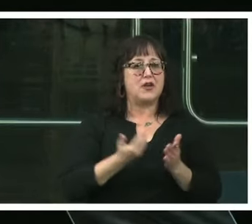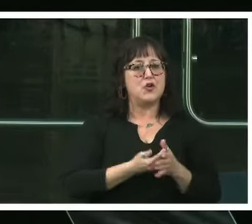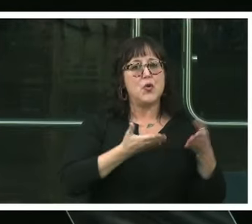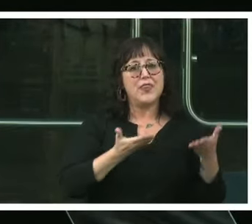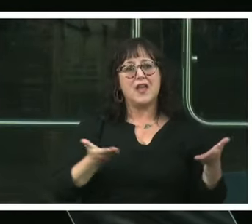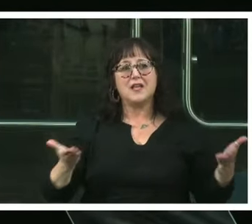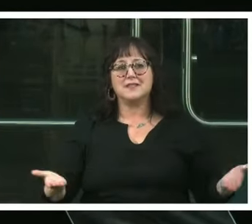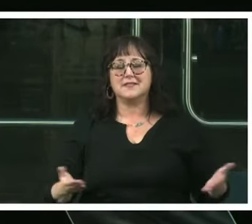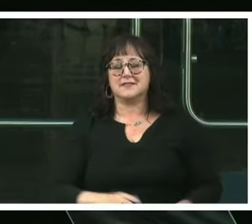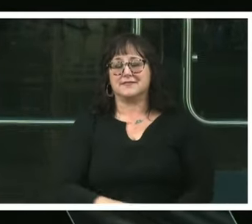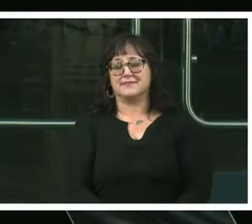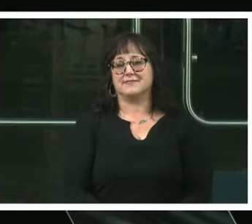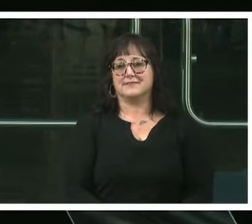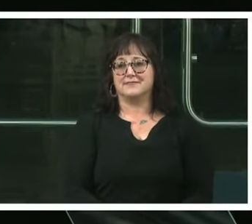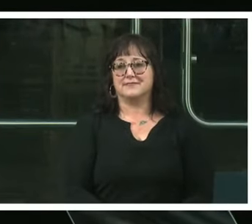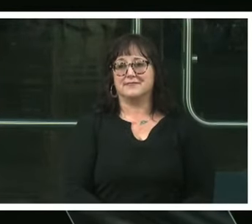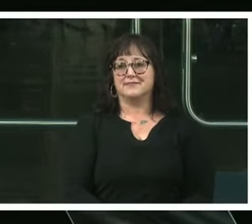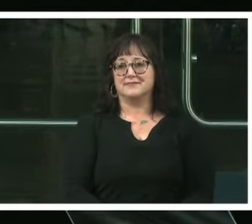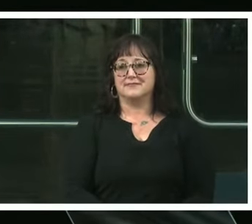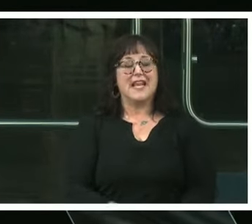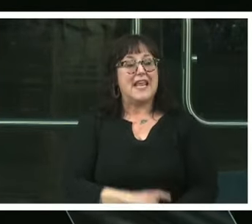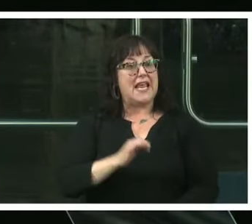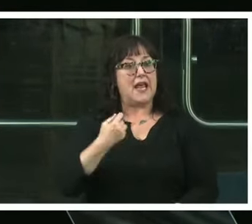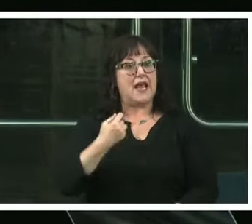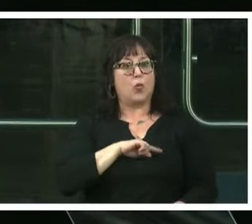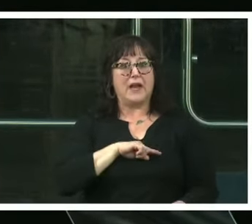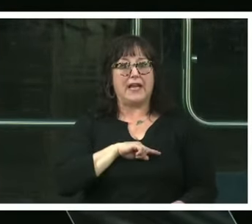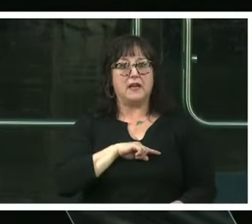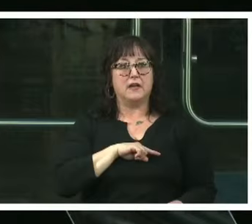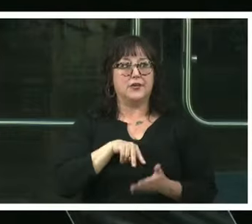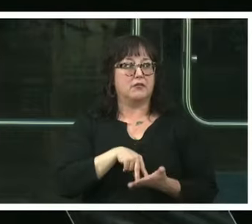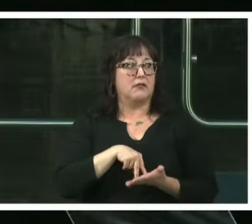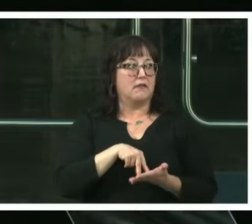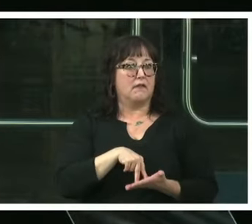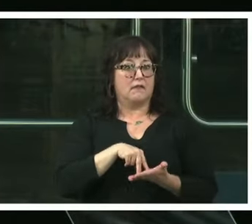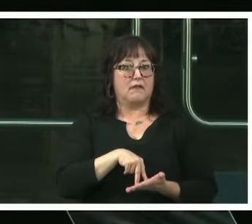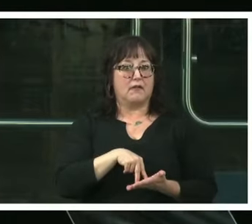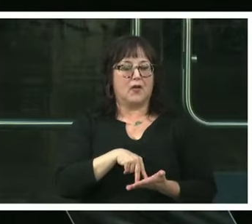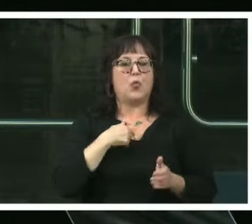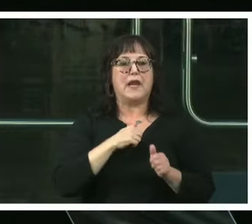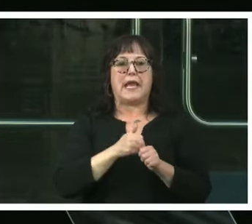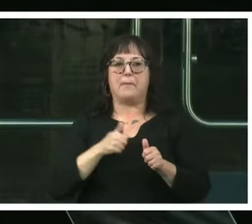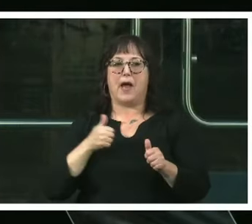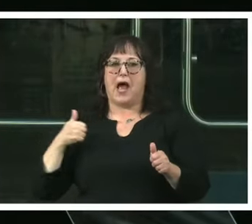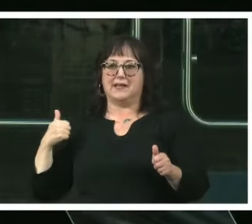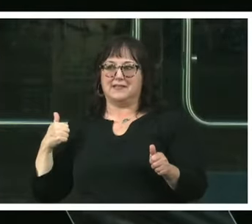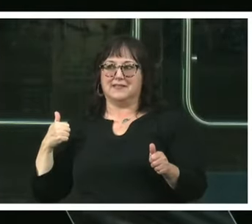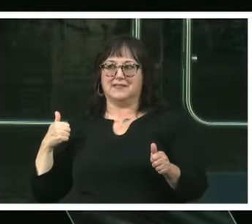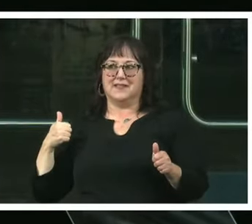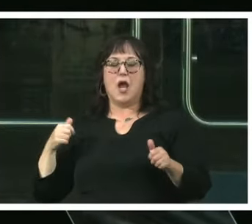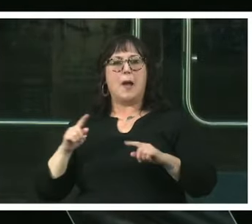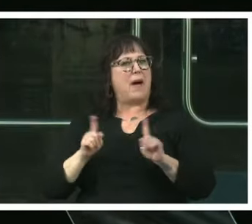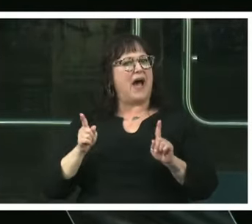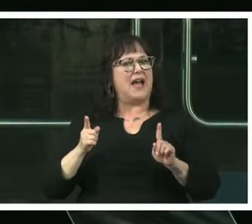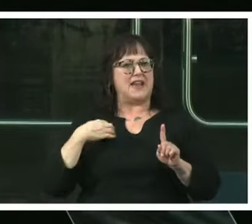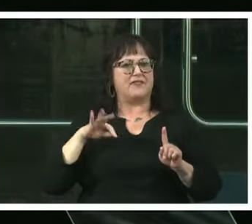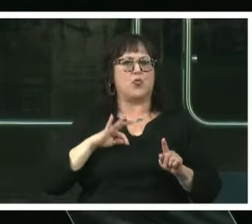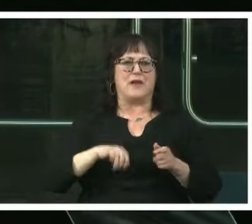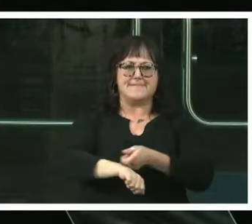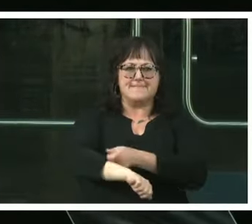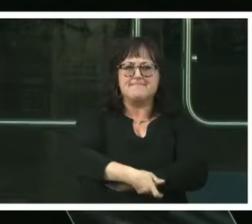things. Because if we stand still, we fall behind. When we push forward, even